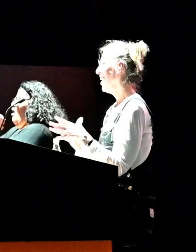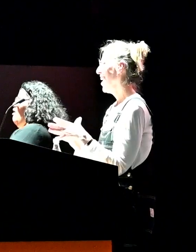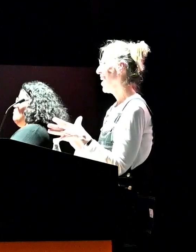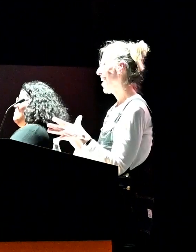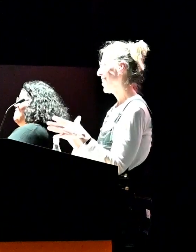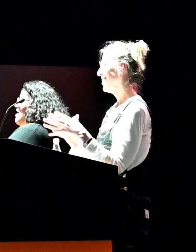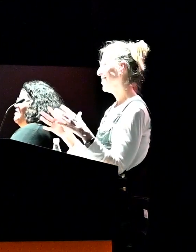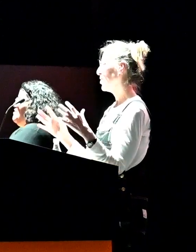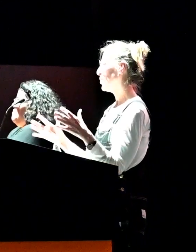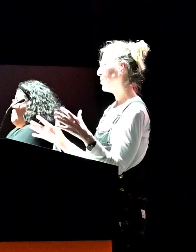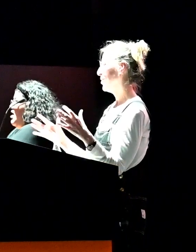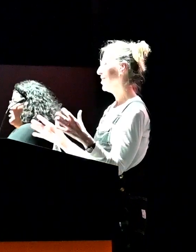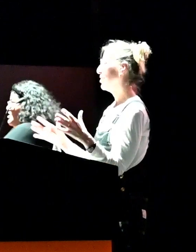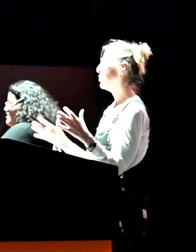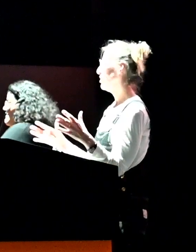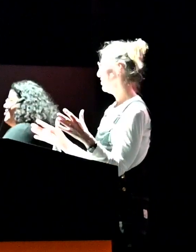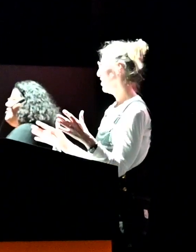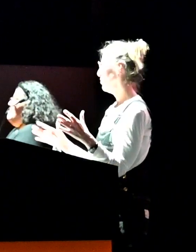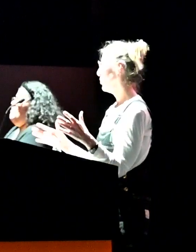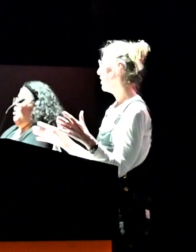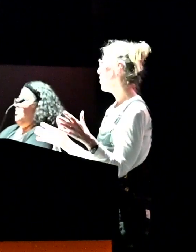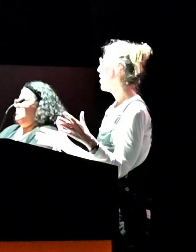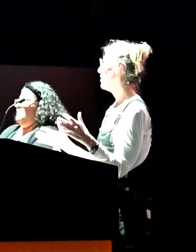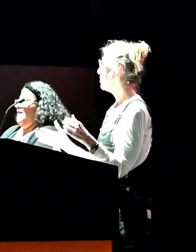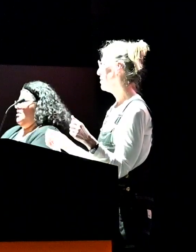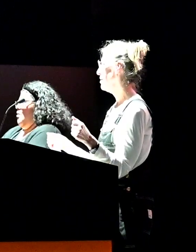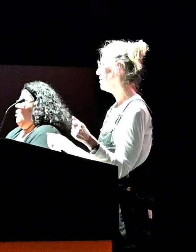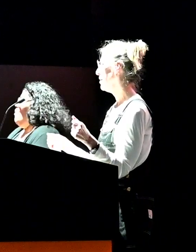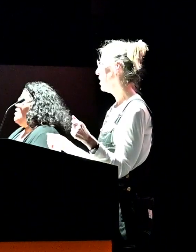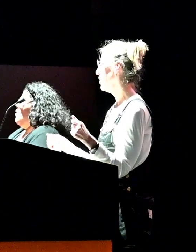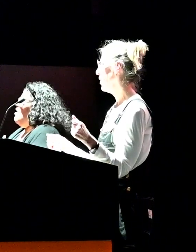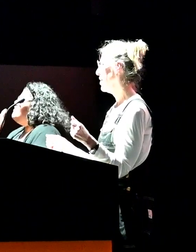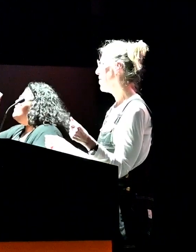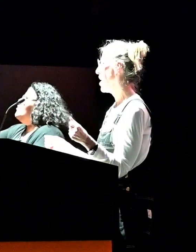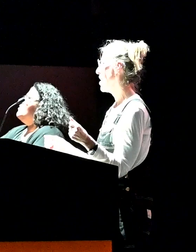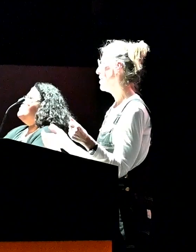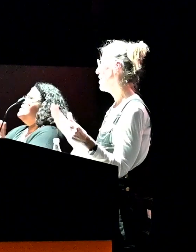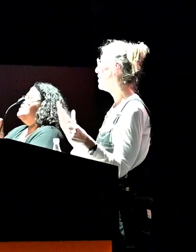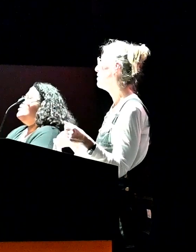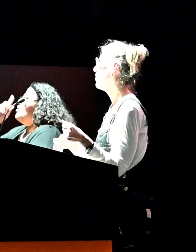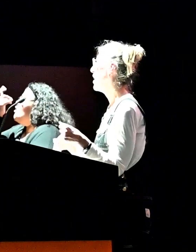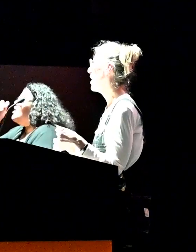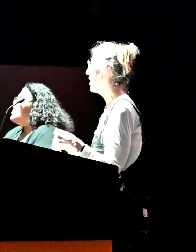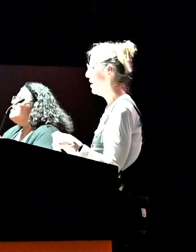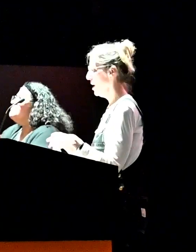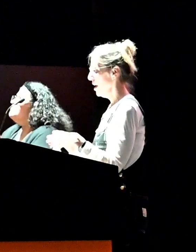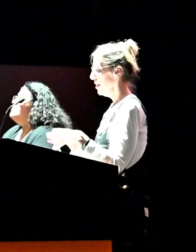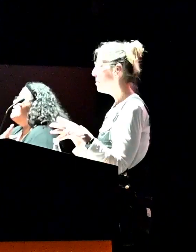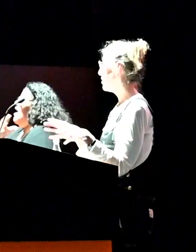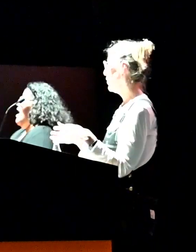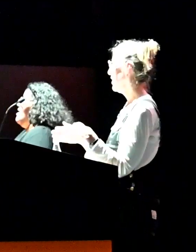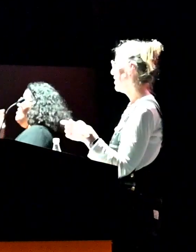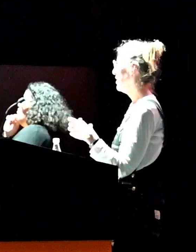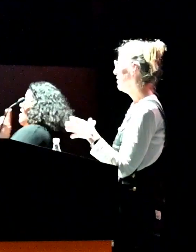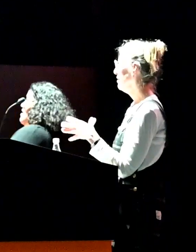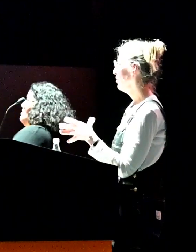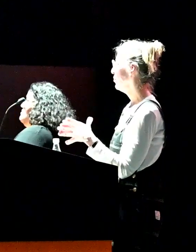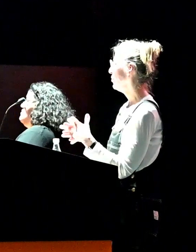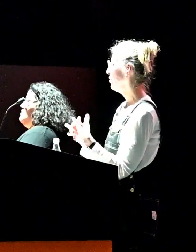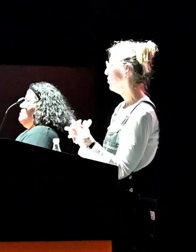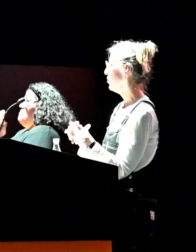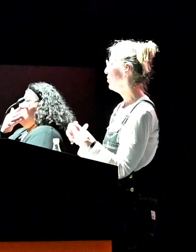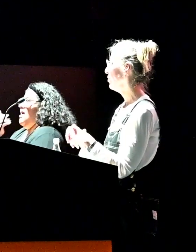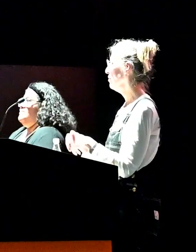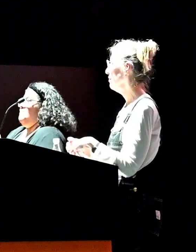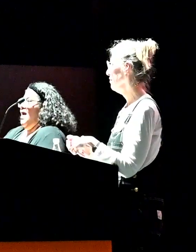budgets and the goals of where they want the business to go, and then identify the best way to get there